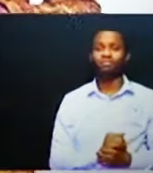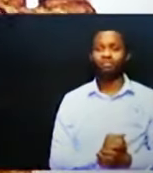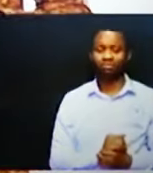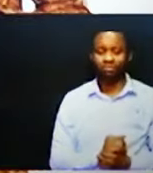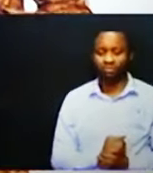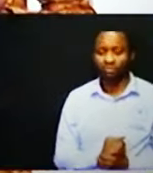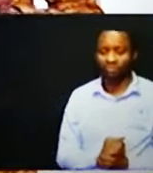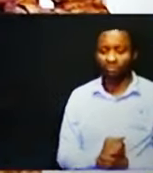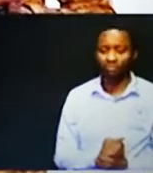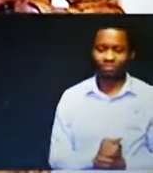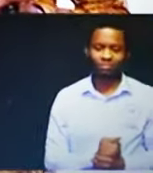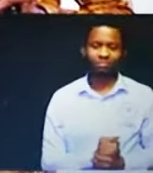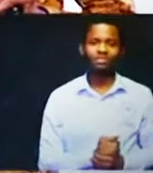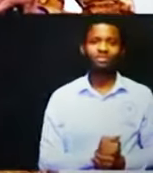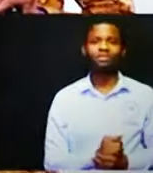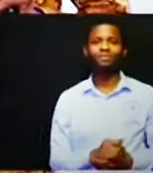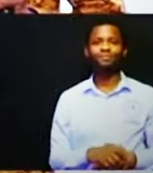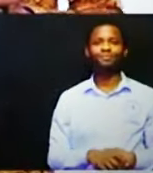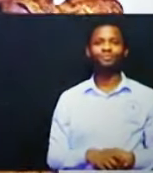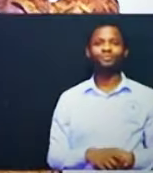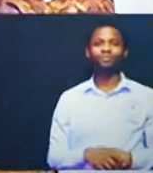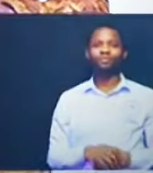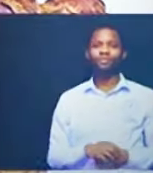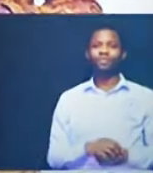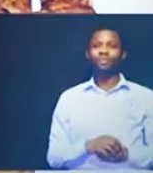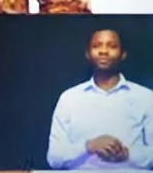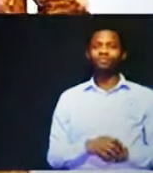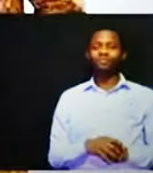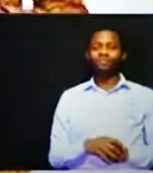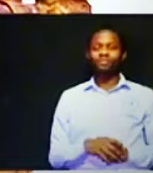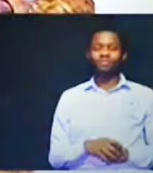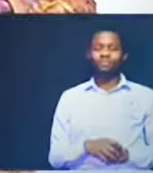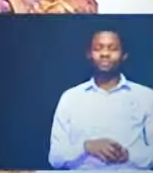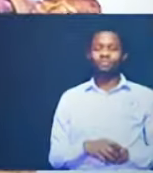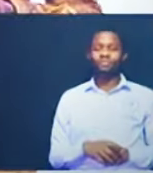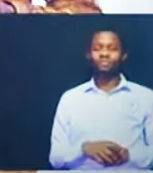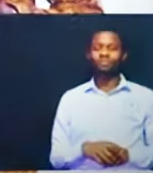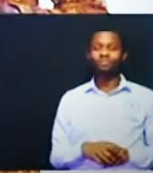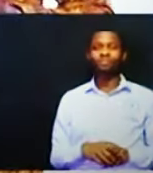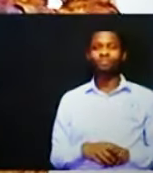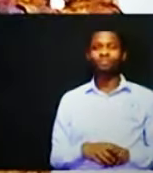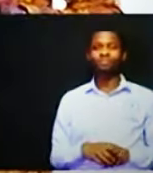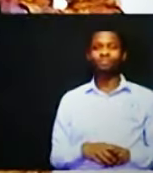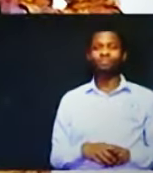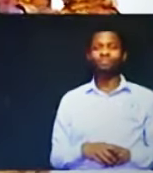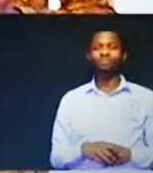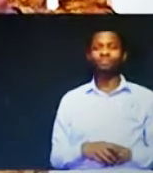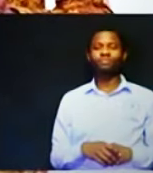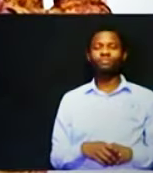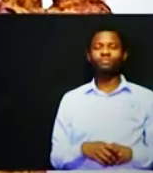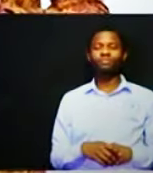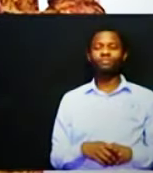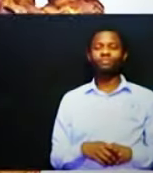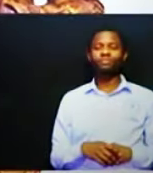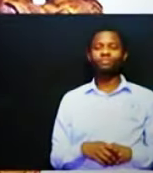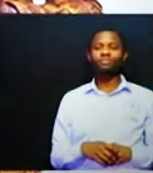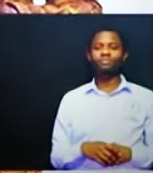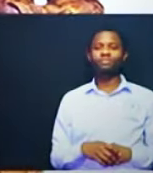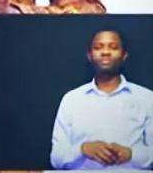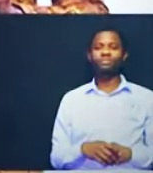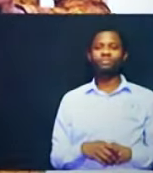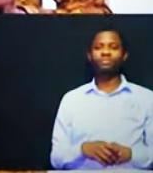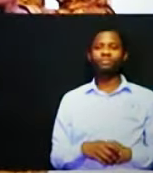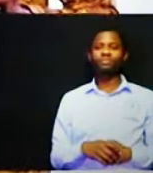crow, any otunfwa, or shame cra, I will wanna tear ye. Na ma home nyina edaso ewo mi mu